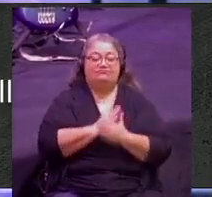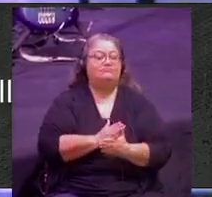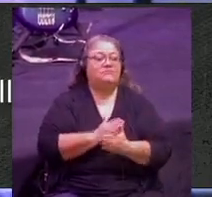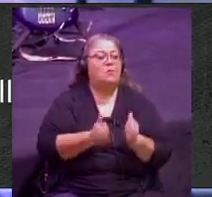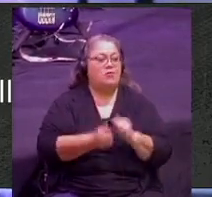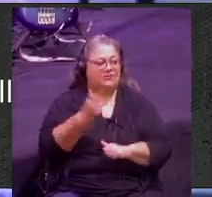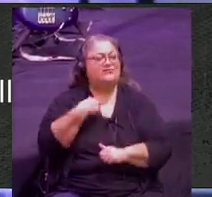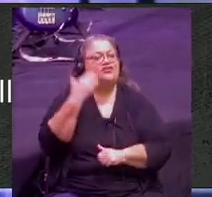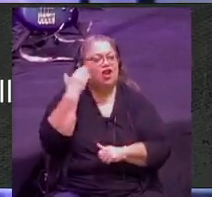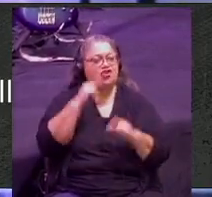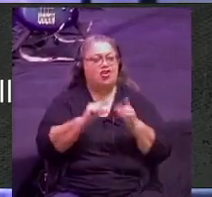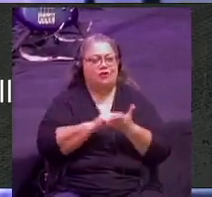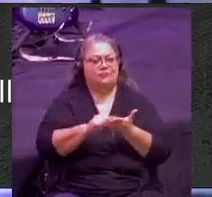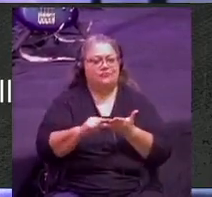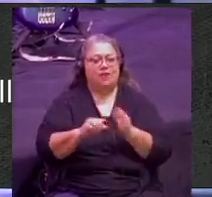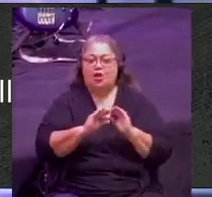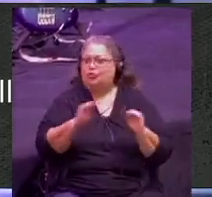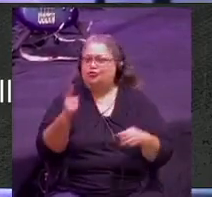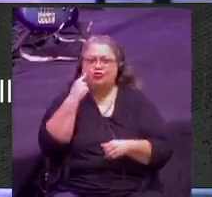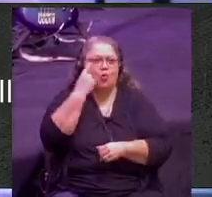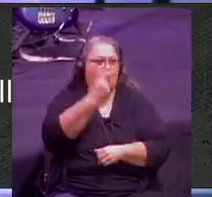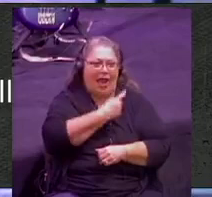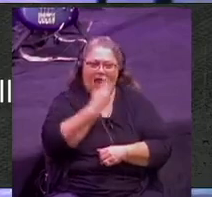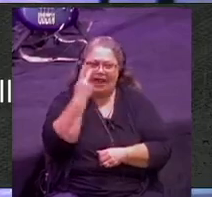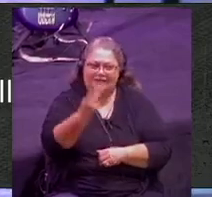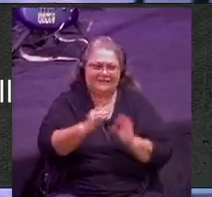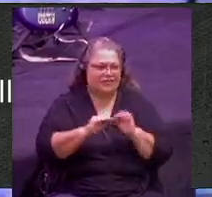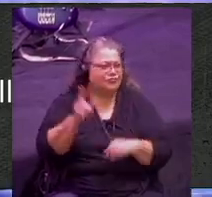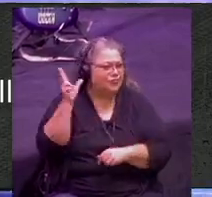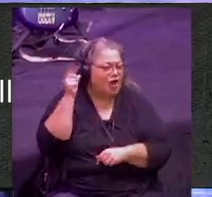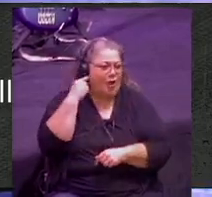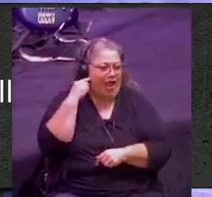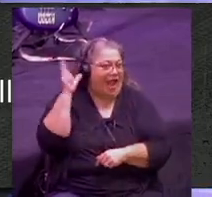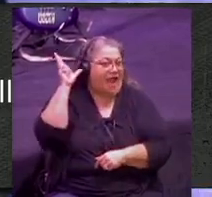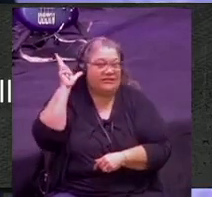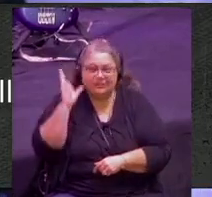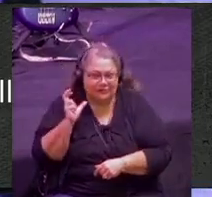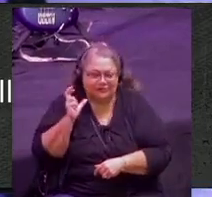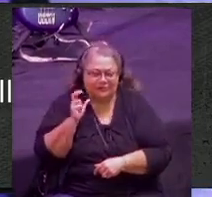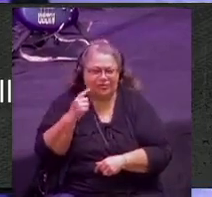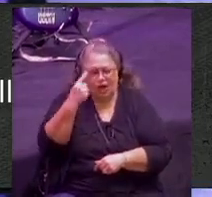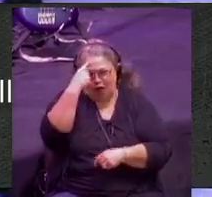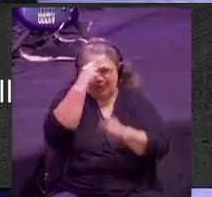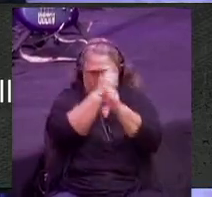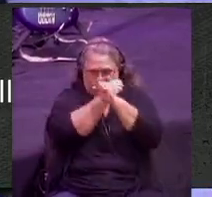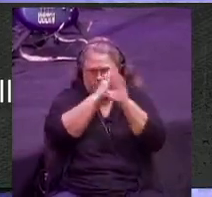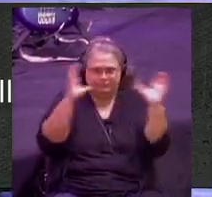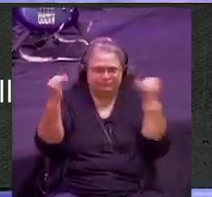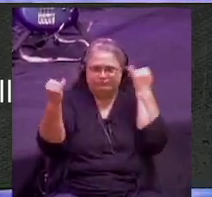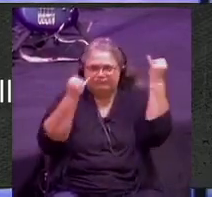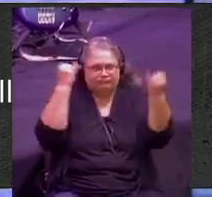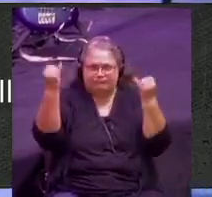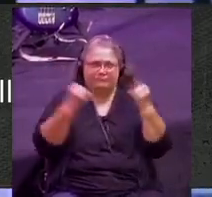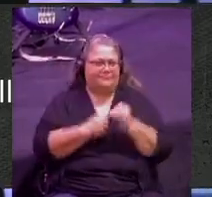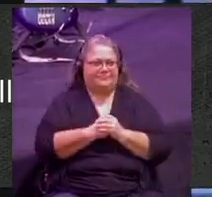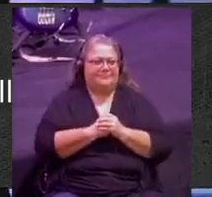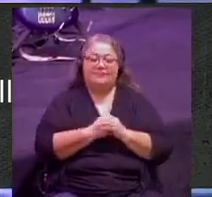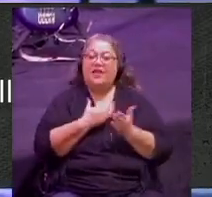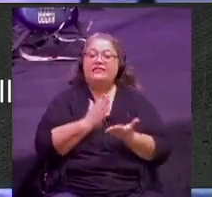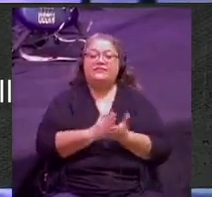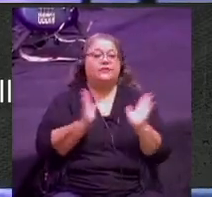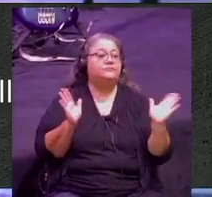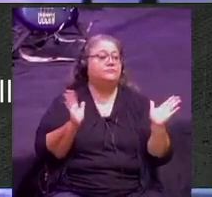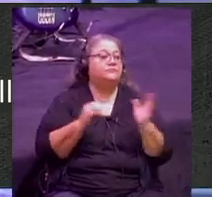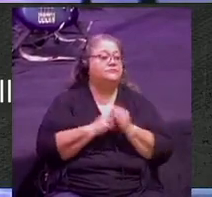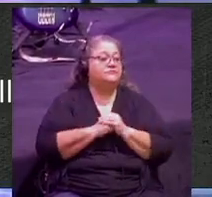that verse. No eye has seen, no ear has heard, and no mind can conceive the things God's prepared for us. And we just stop right